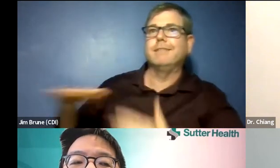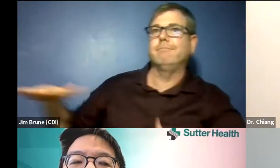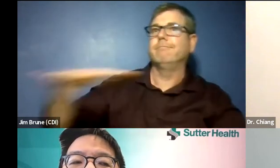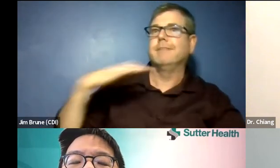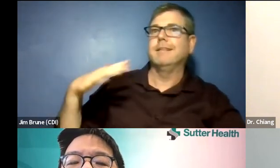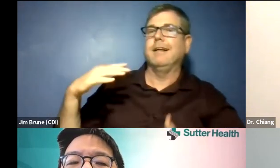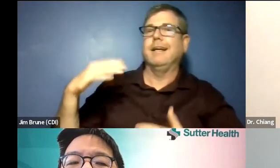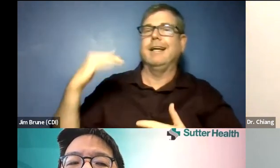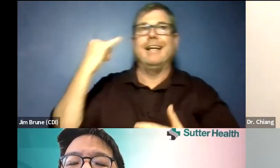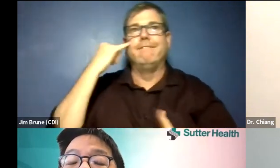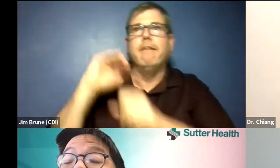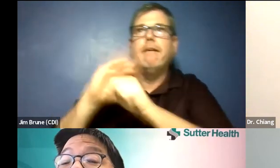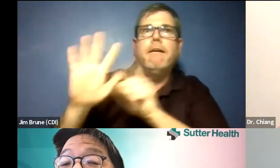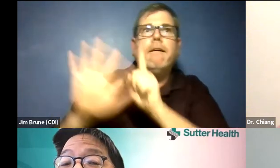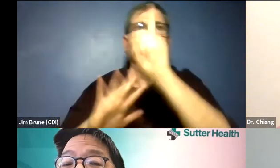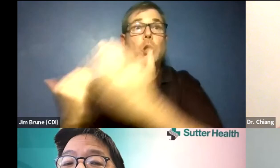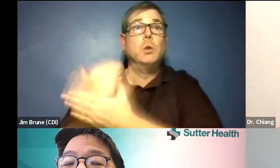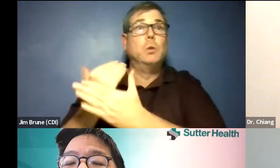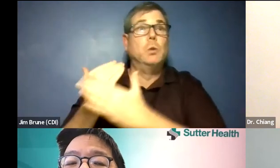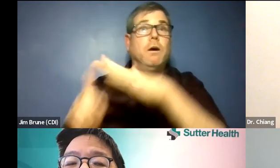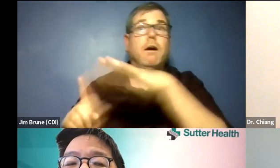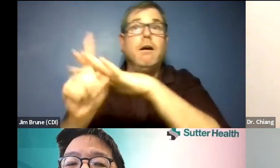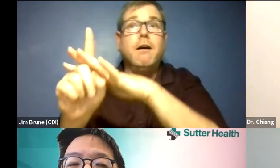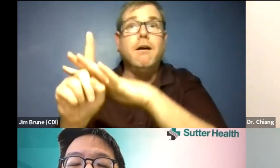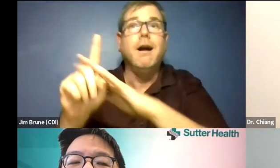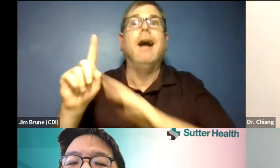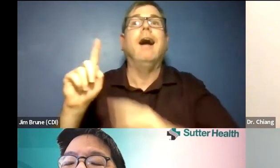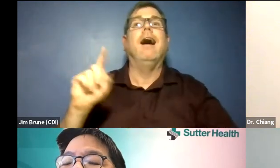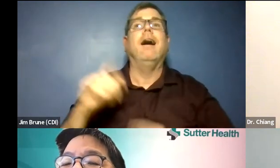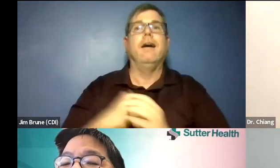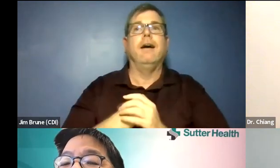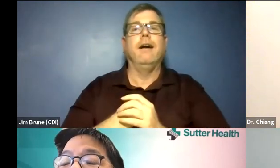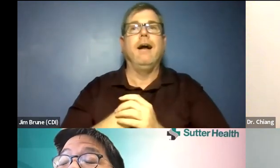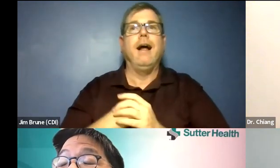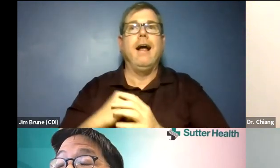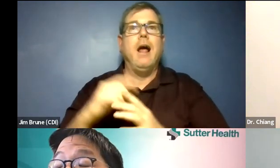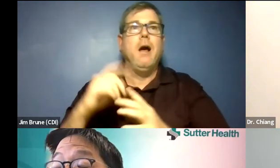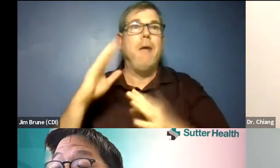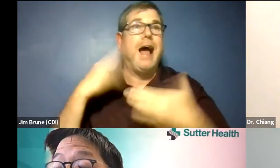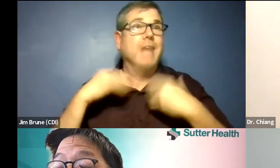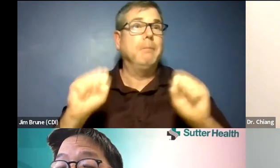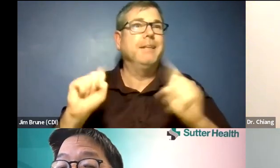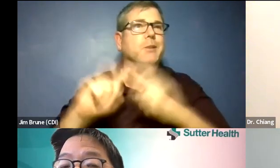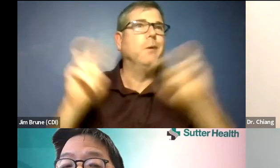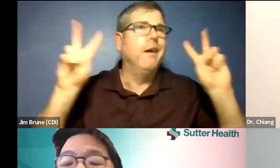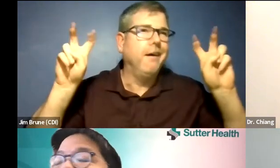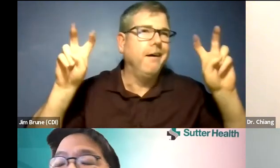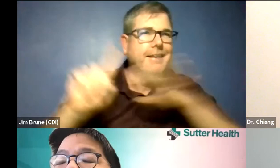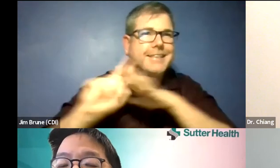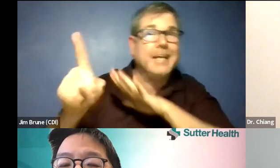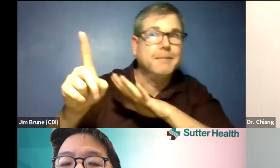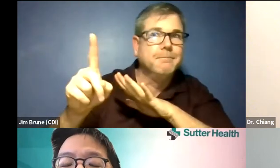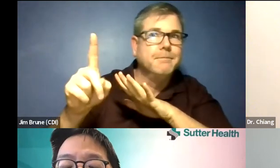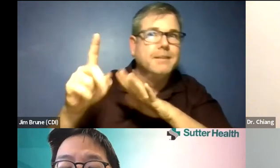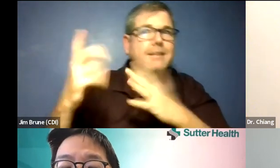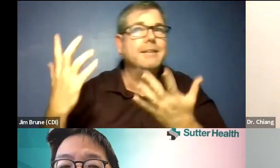they will have ability to escape or make these vaccines less effective. We just simply don't